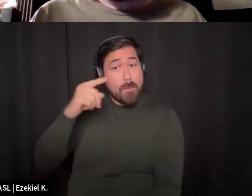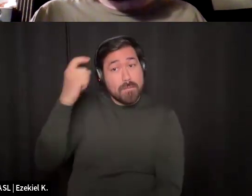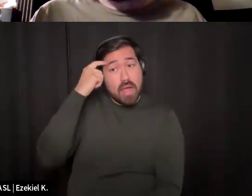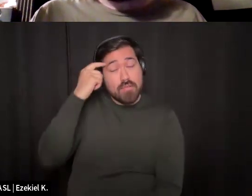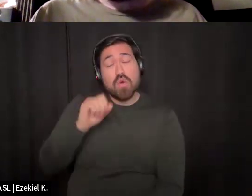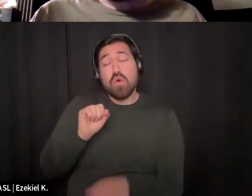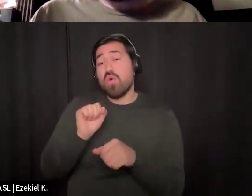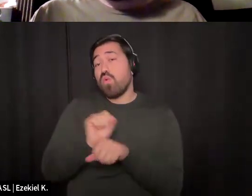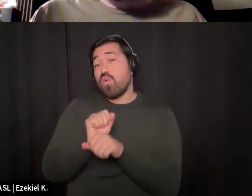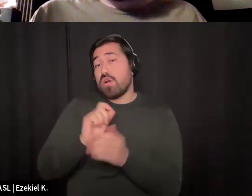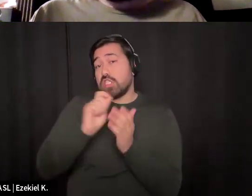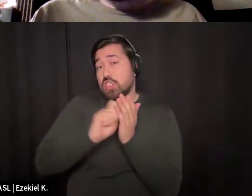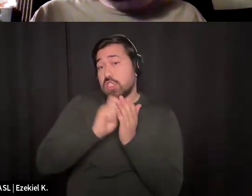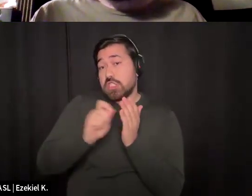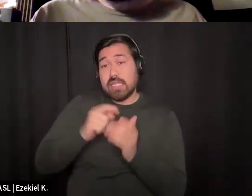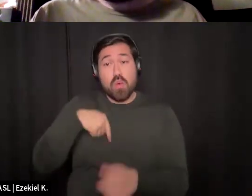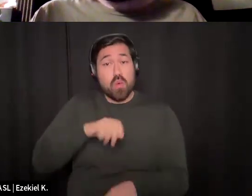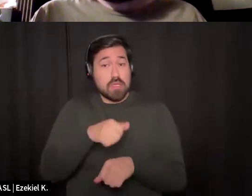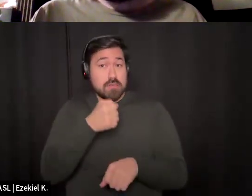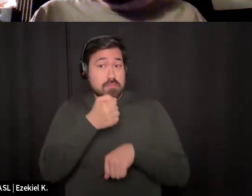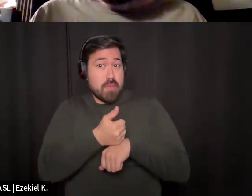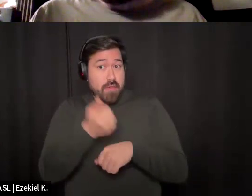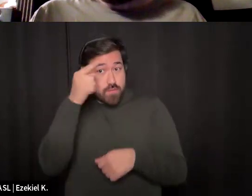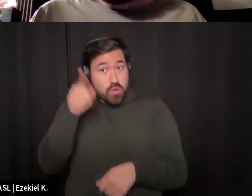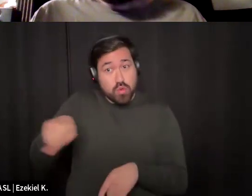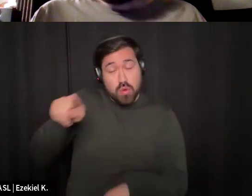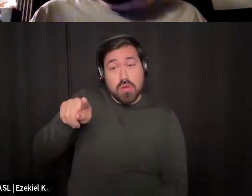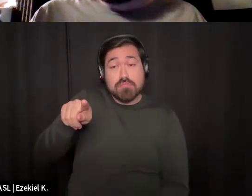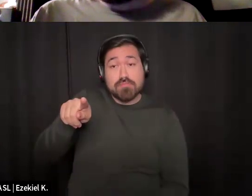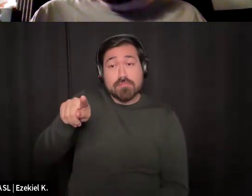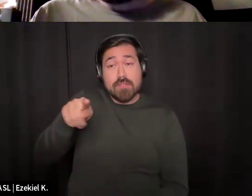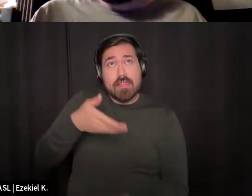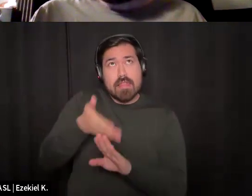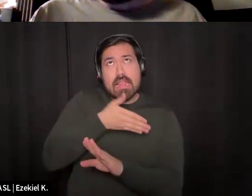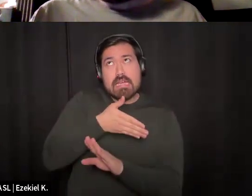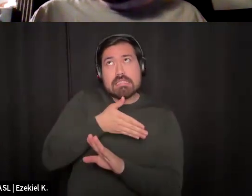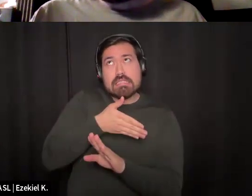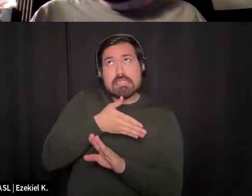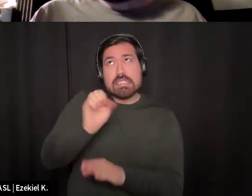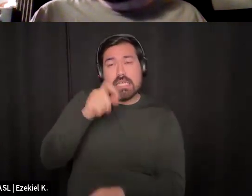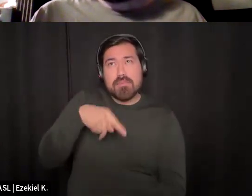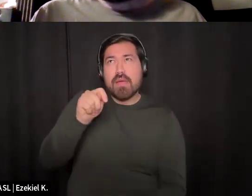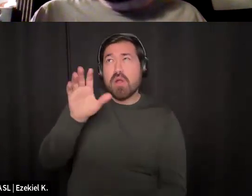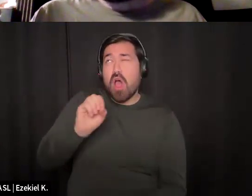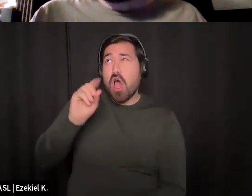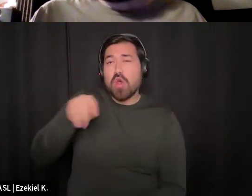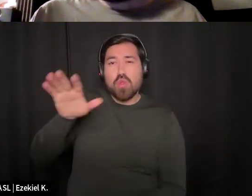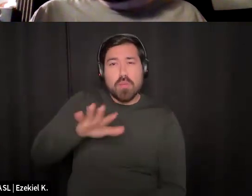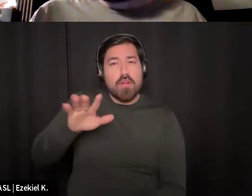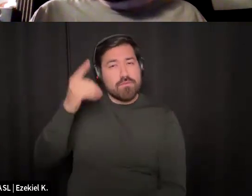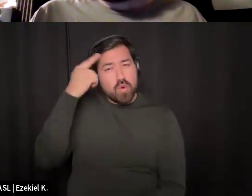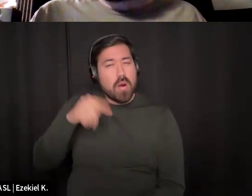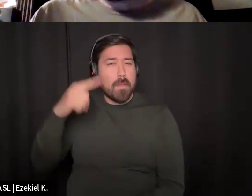worksheet activity that we created last September, October, when we did the mental